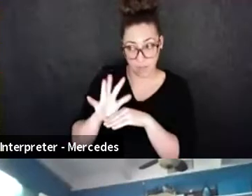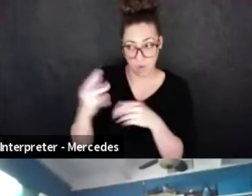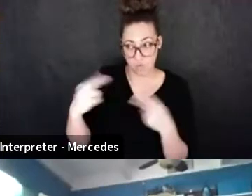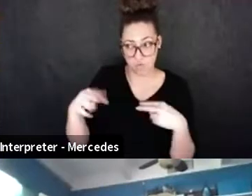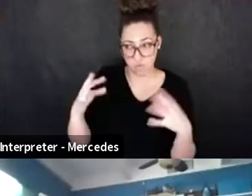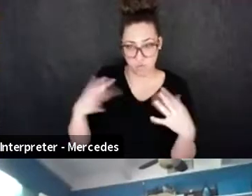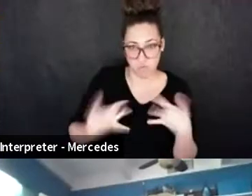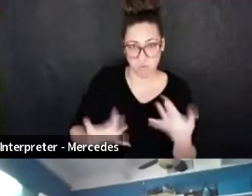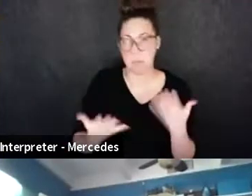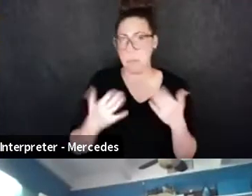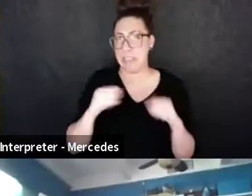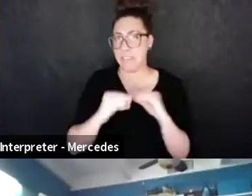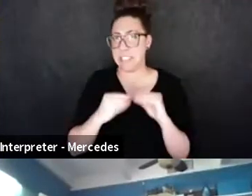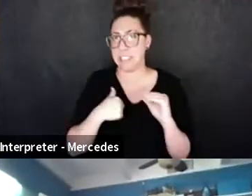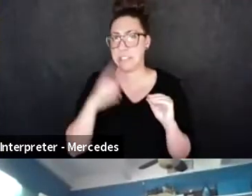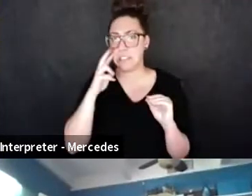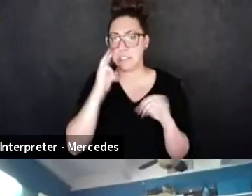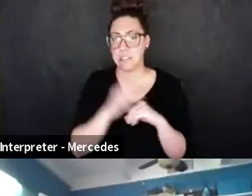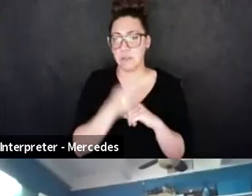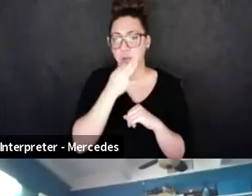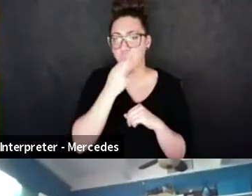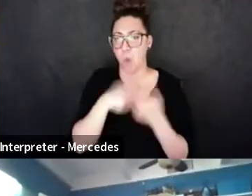your classes. So I have